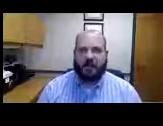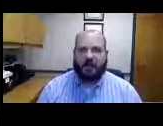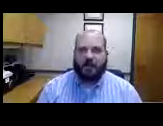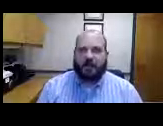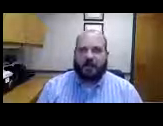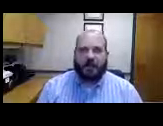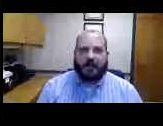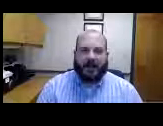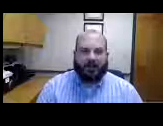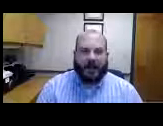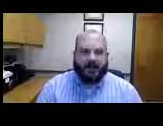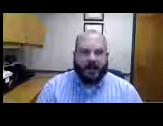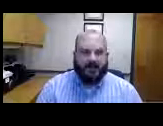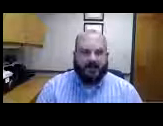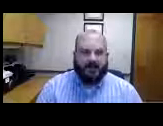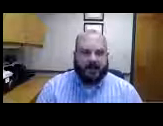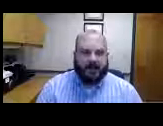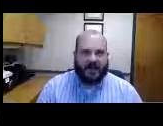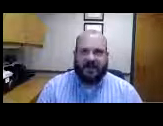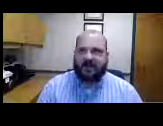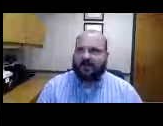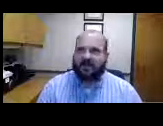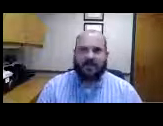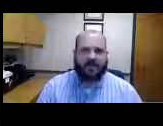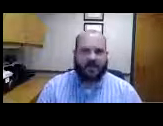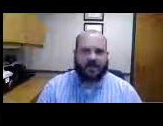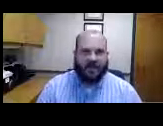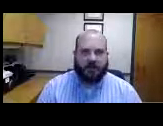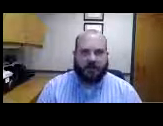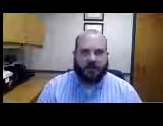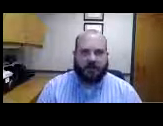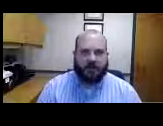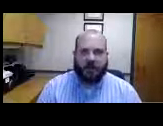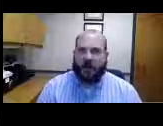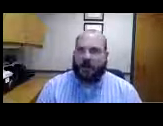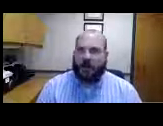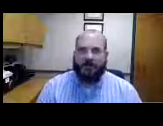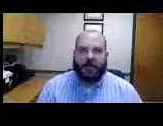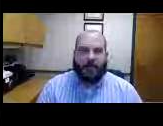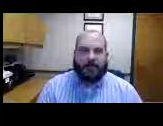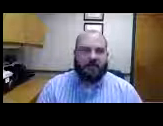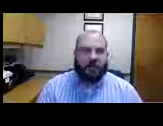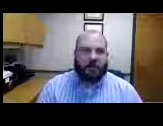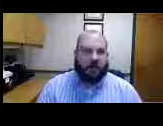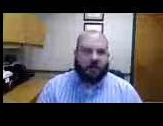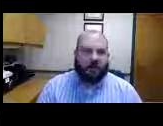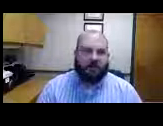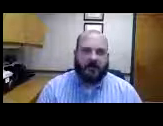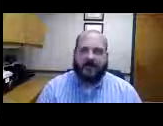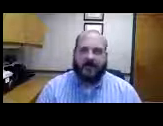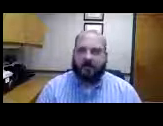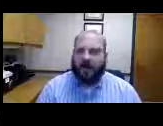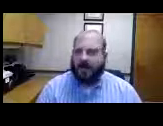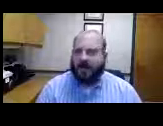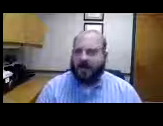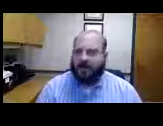were either locked down to some extent, schools were largely virtual, and we had strong